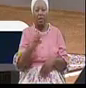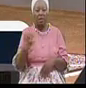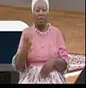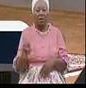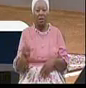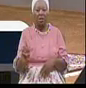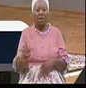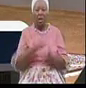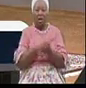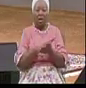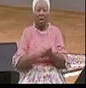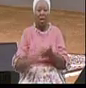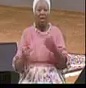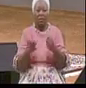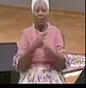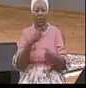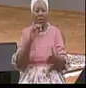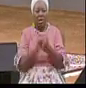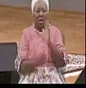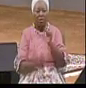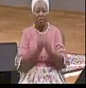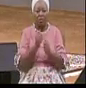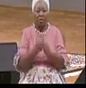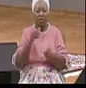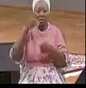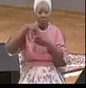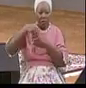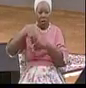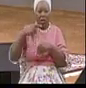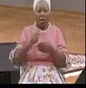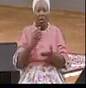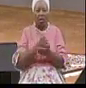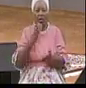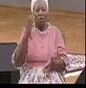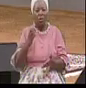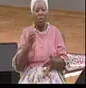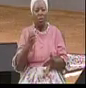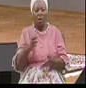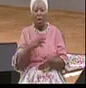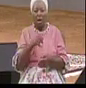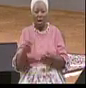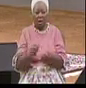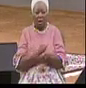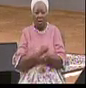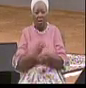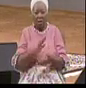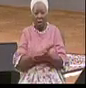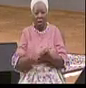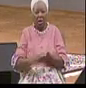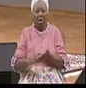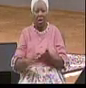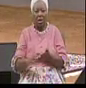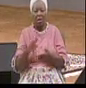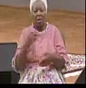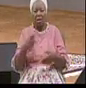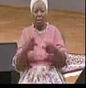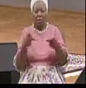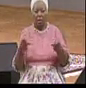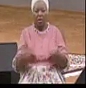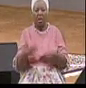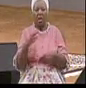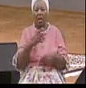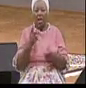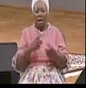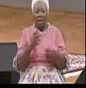is within the cup, within, cleanse that, and the platter, that the outside